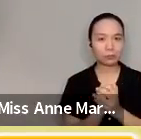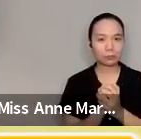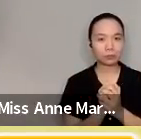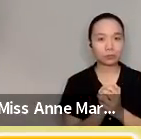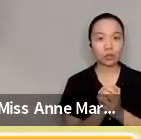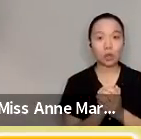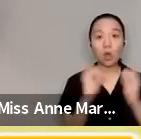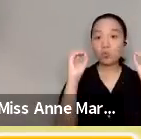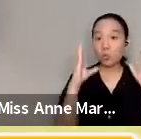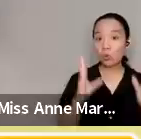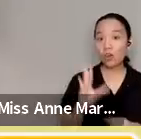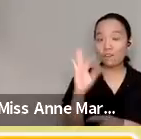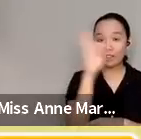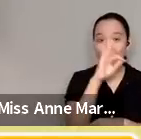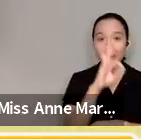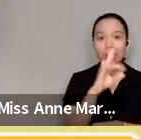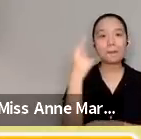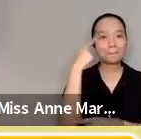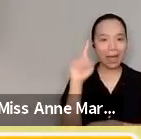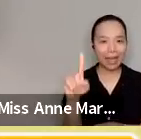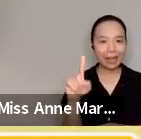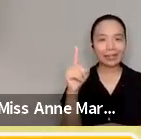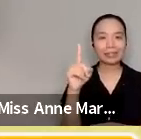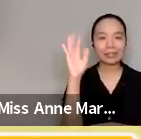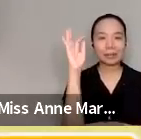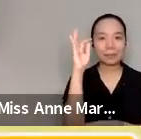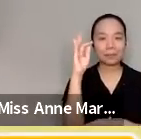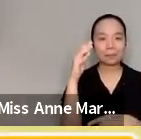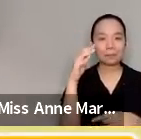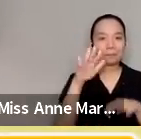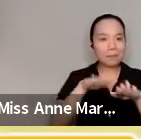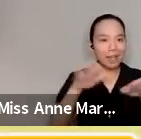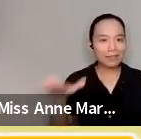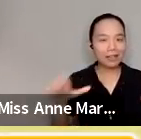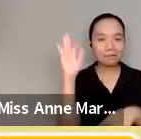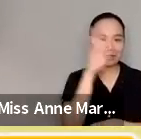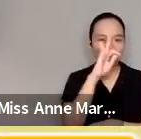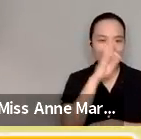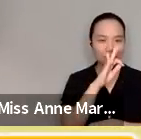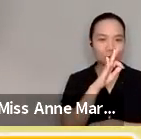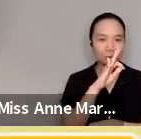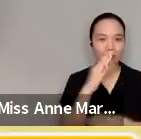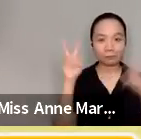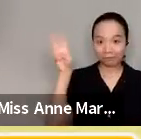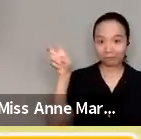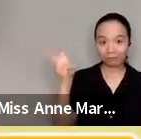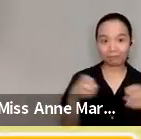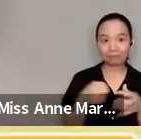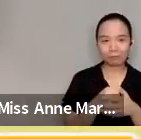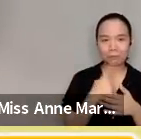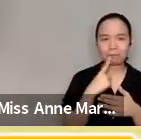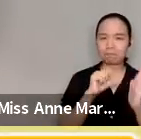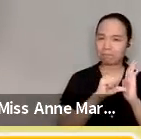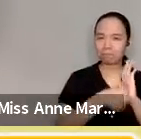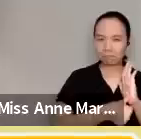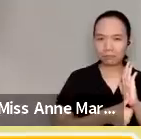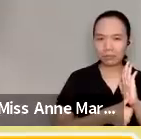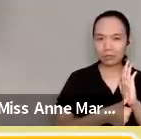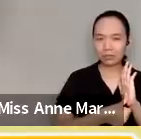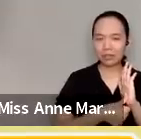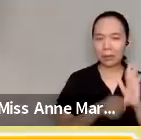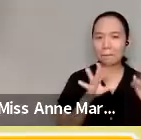Gurong Pilipino para sa batang Filipino. This year's NTM stresses the crucial